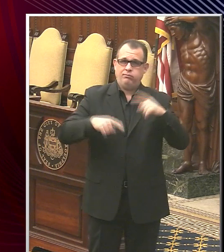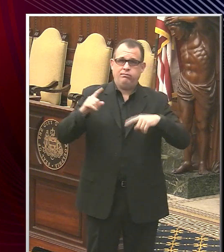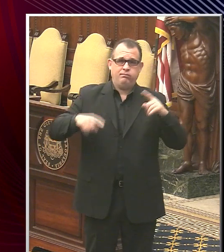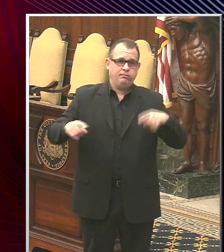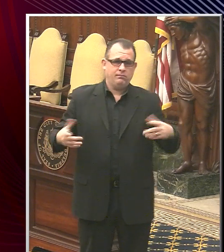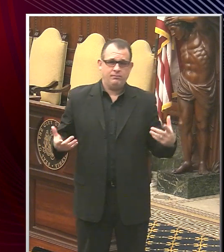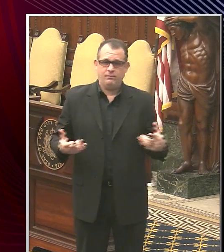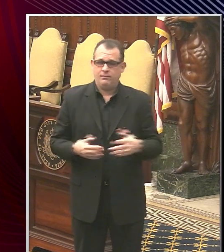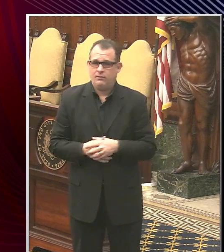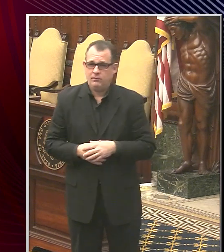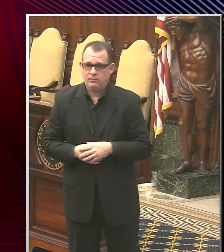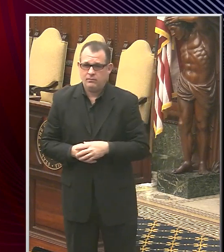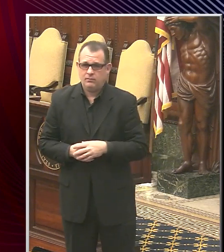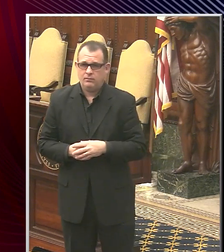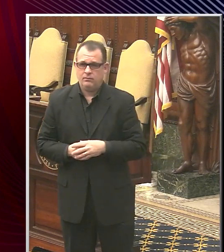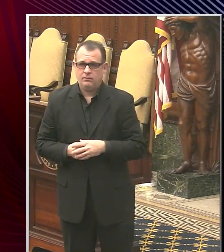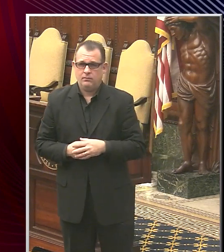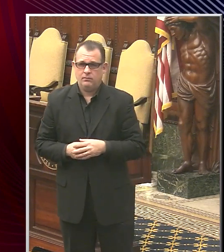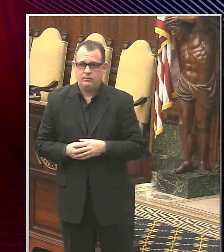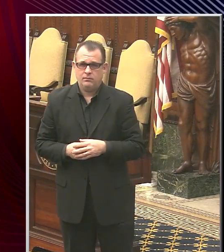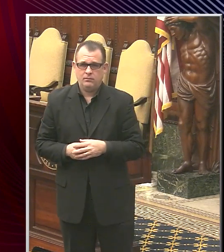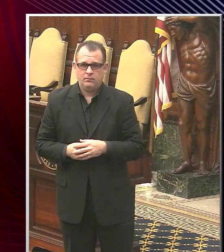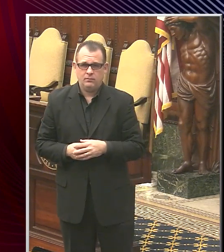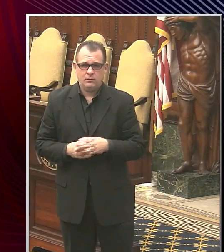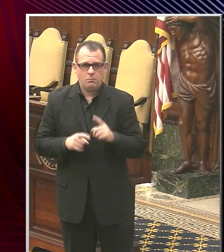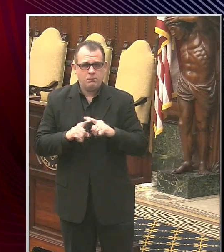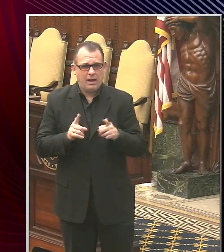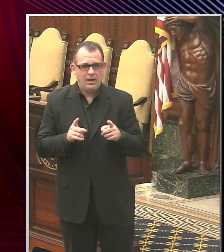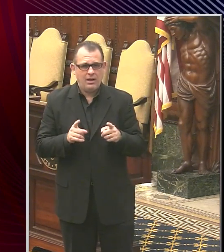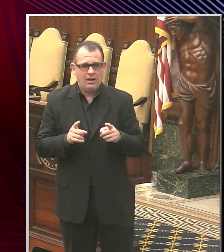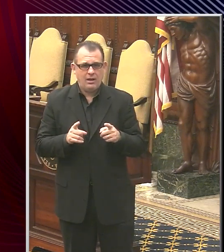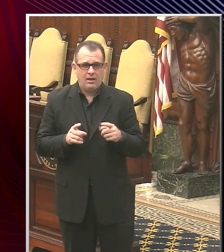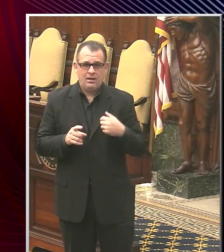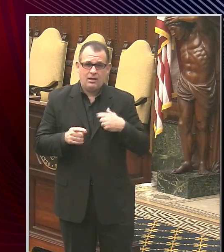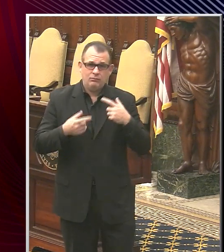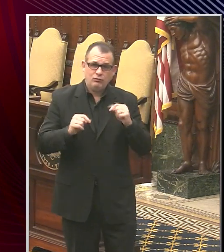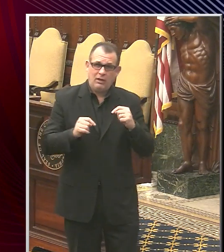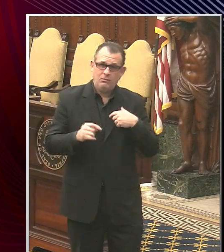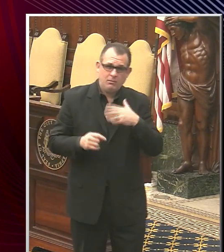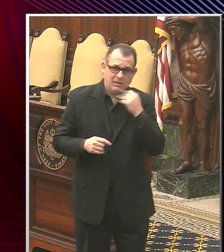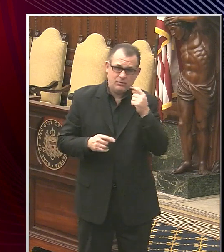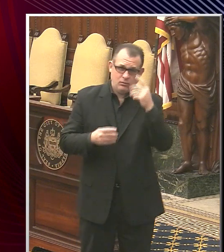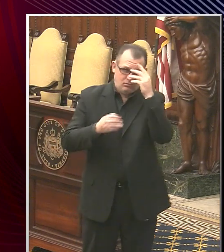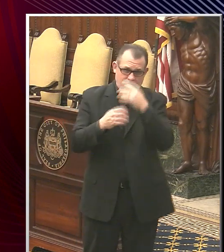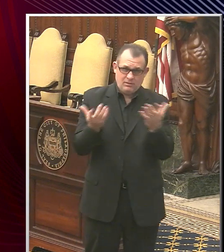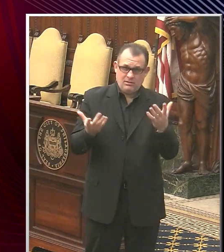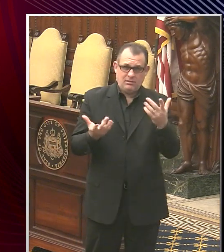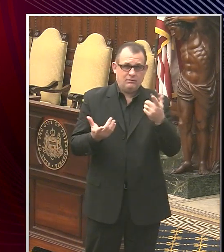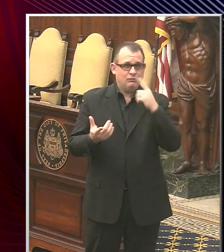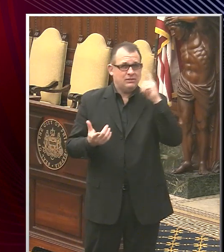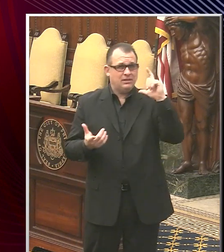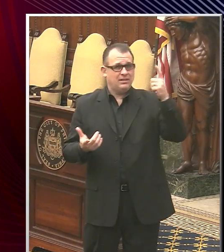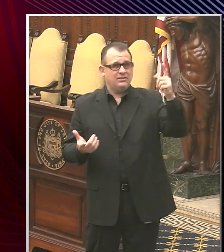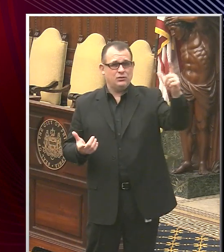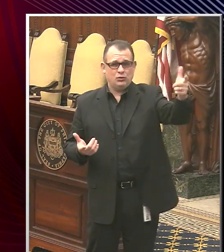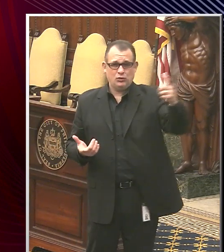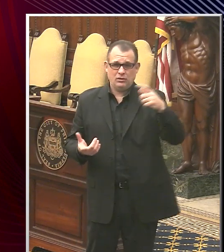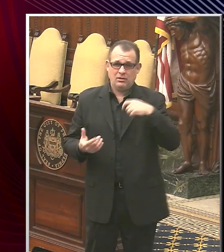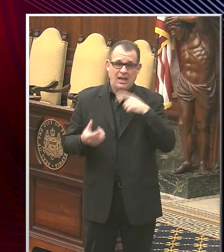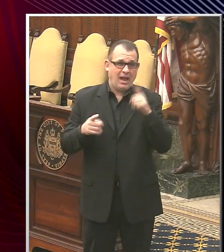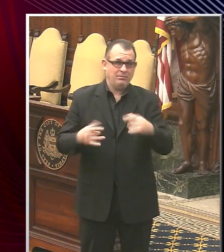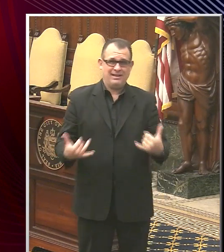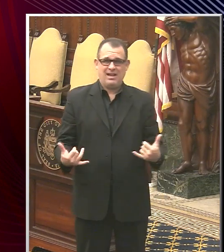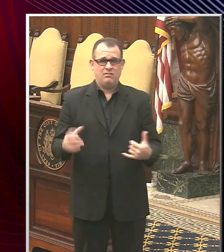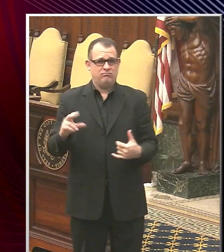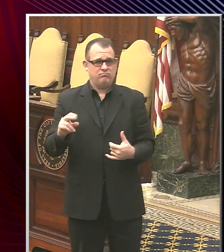take your suggestion, but can we lay that out sooner so people can see that? But again, it's going to be ways down the line. We're really, really dealing now with just the